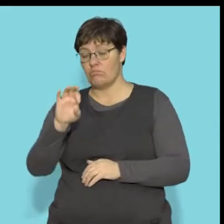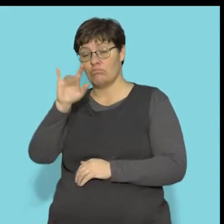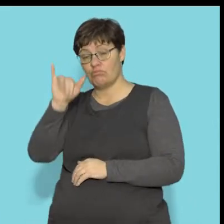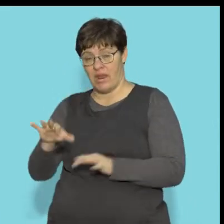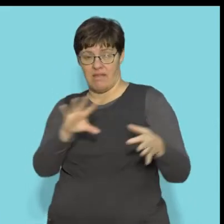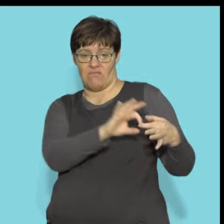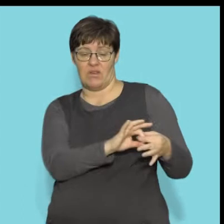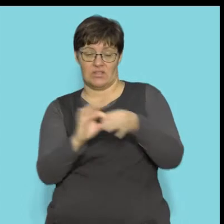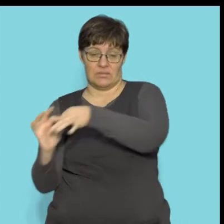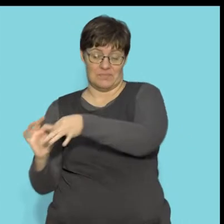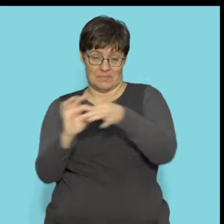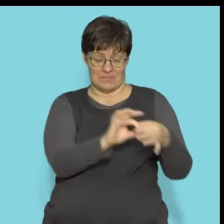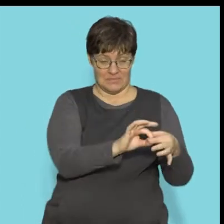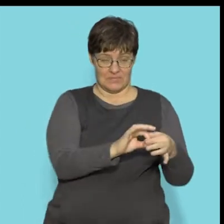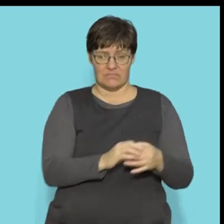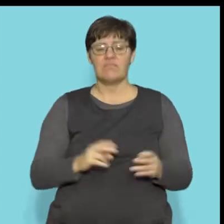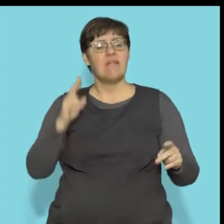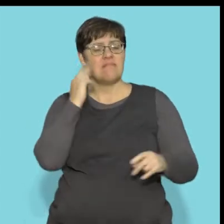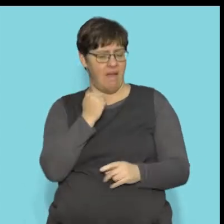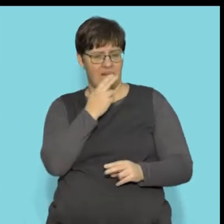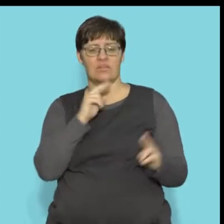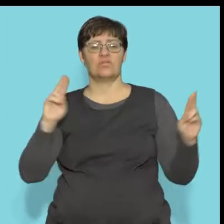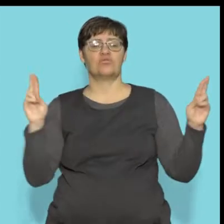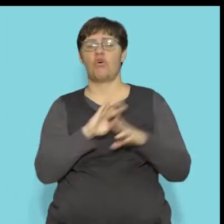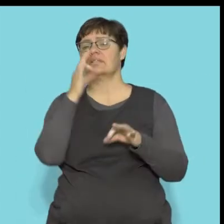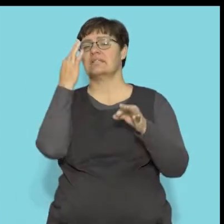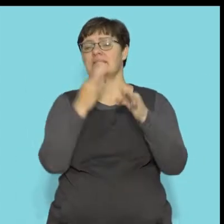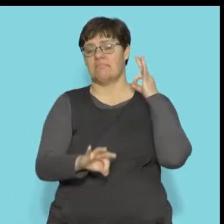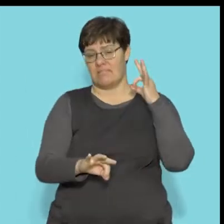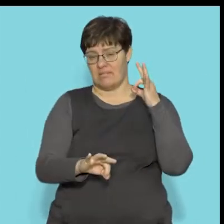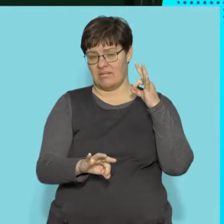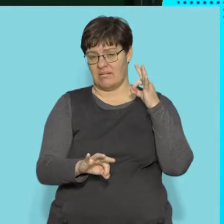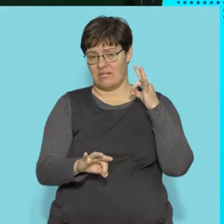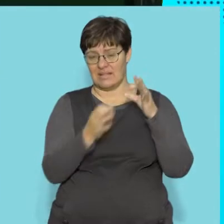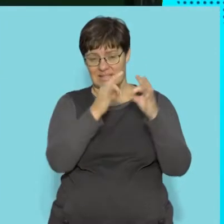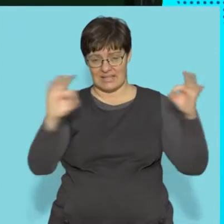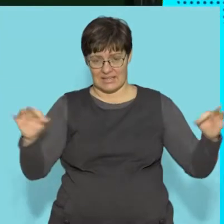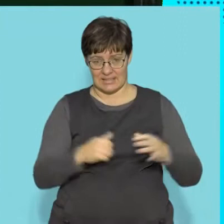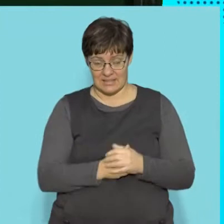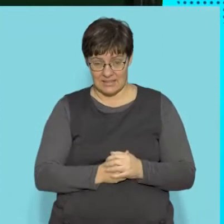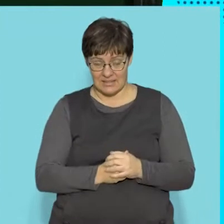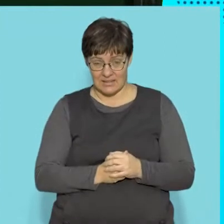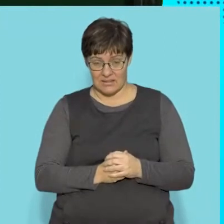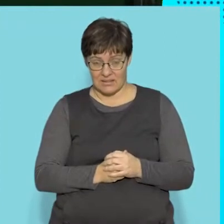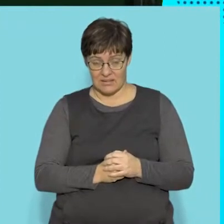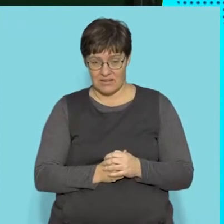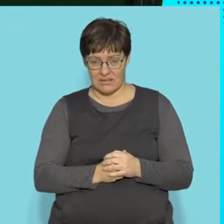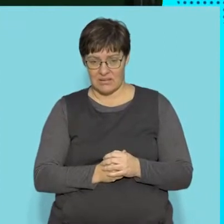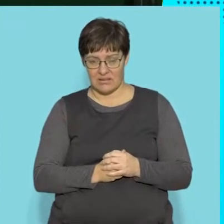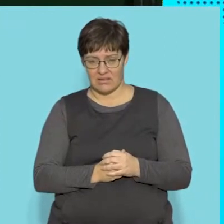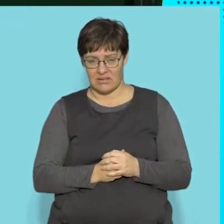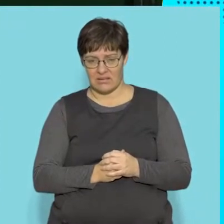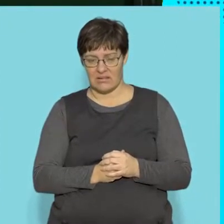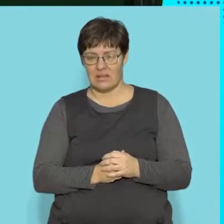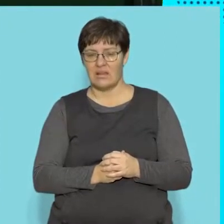predator-prey relationship. A nice, short, simple question. A simple sentence.